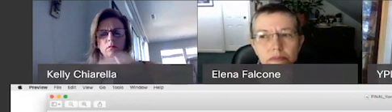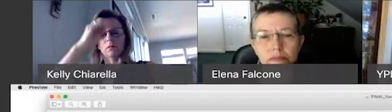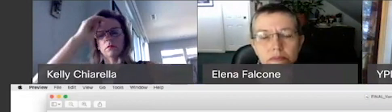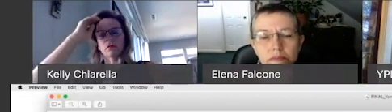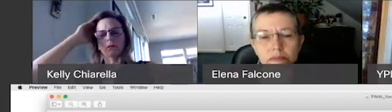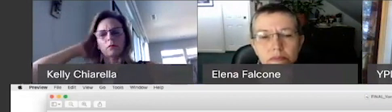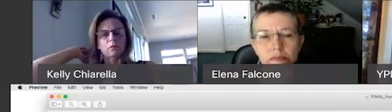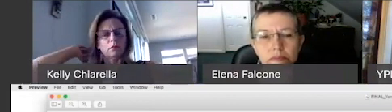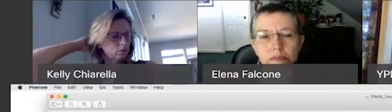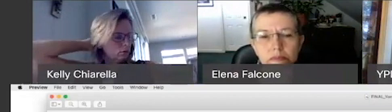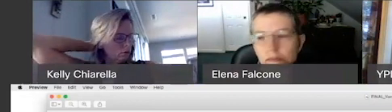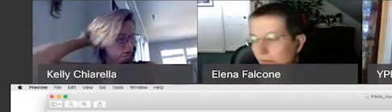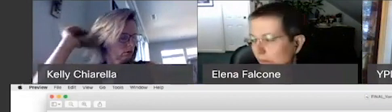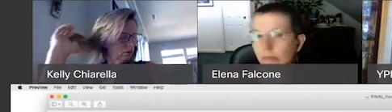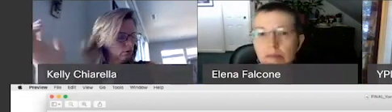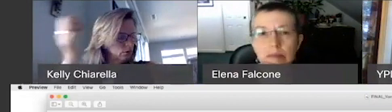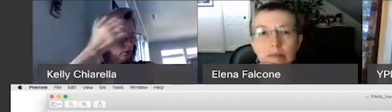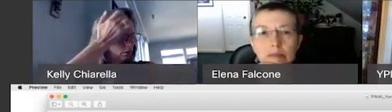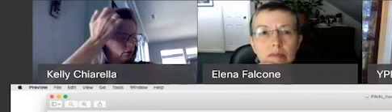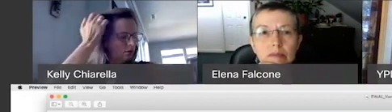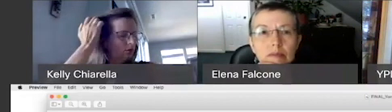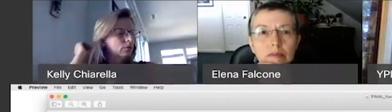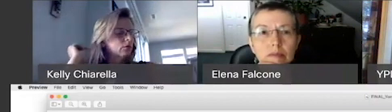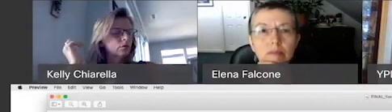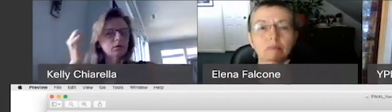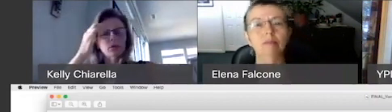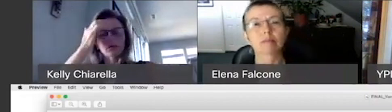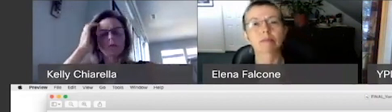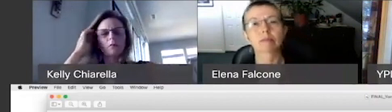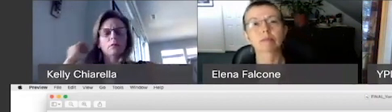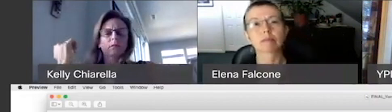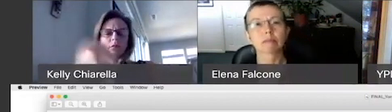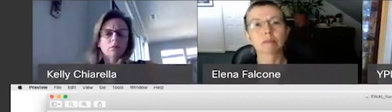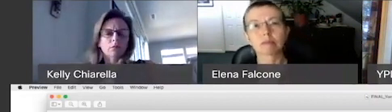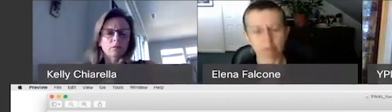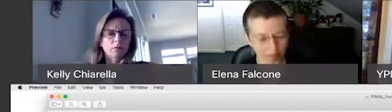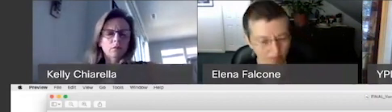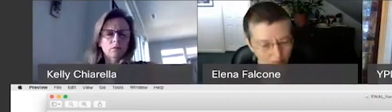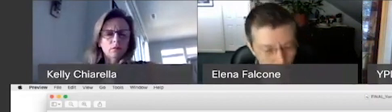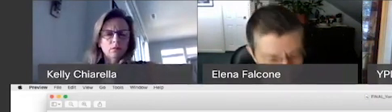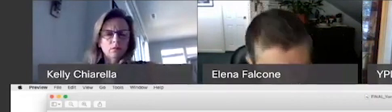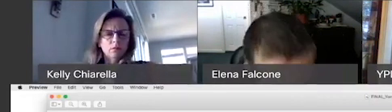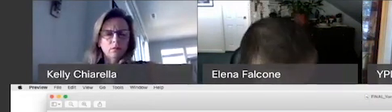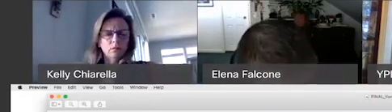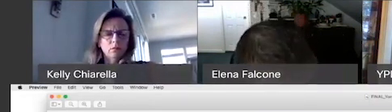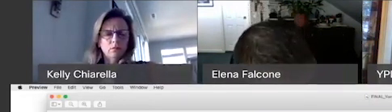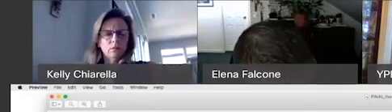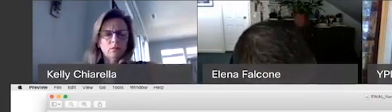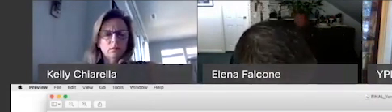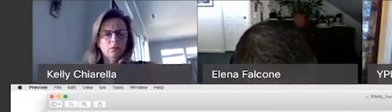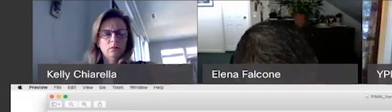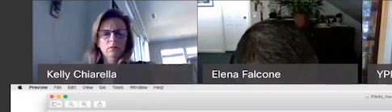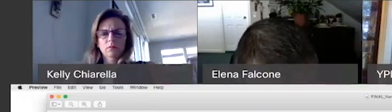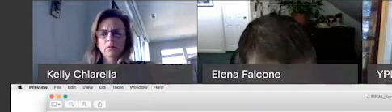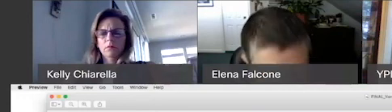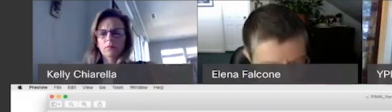products. So please be aware of that. There's no FDA approved vaccine. There's no FDA approved treatment right now. There's no FDA approved cure. So if someone's